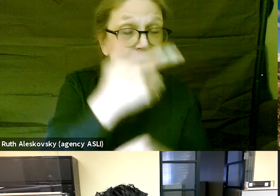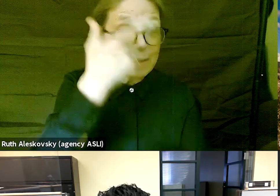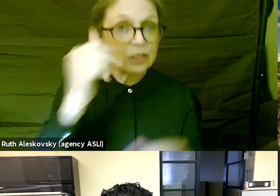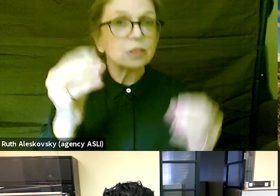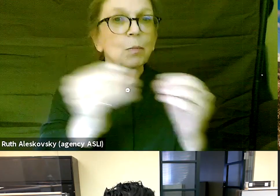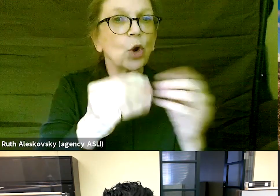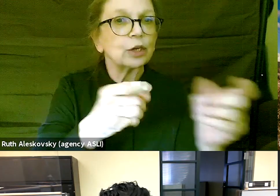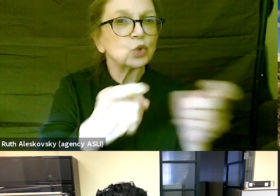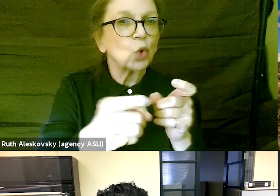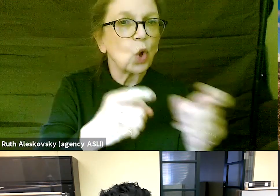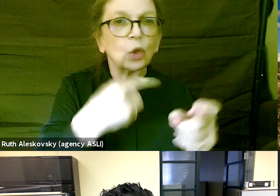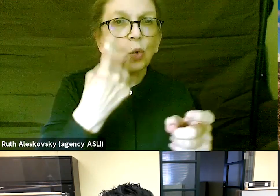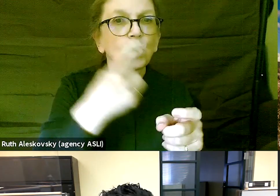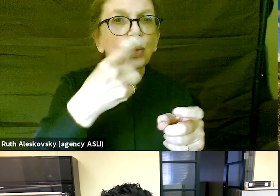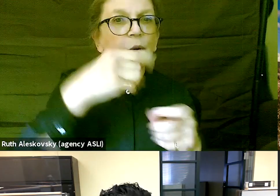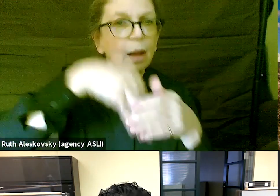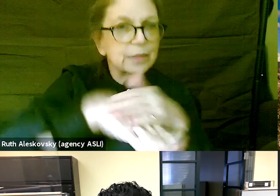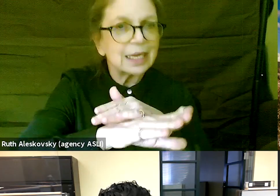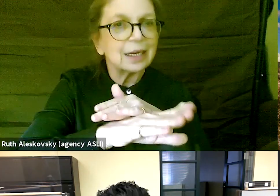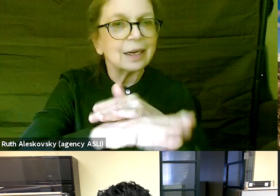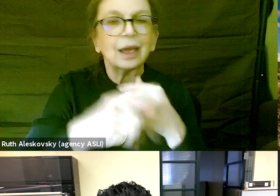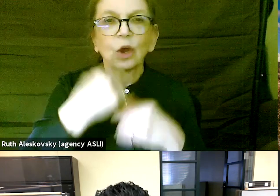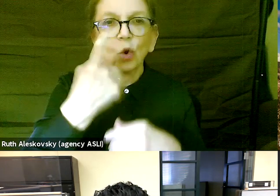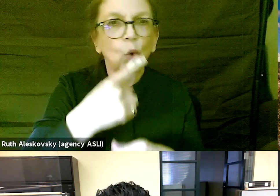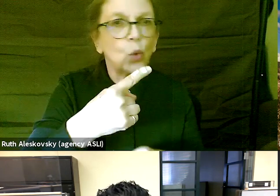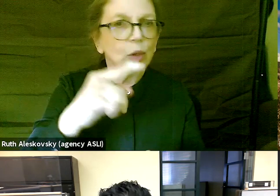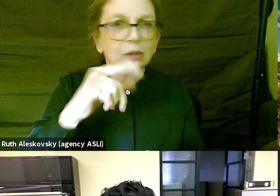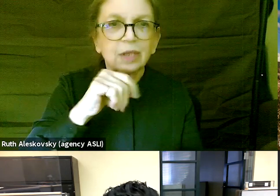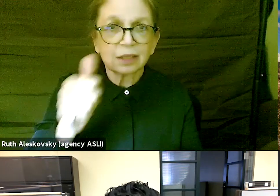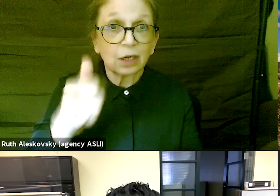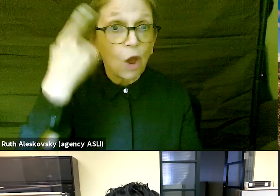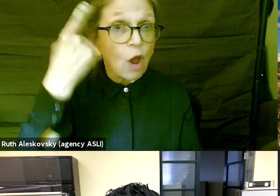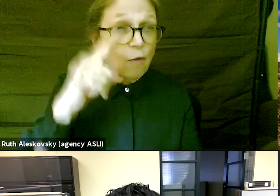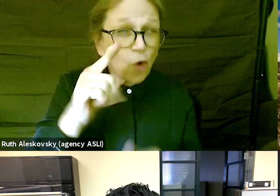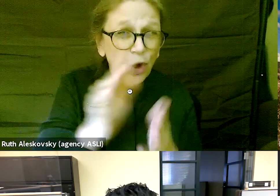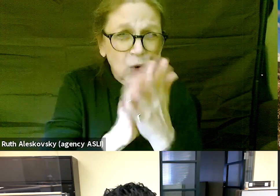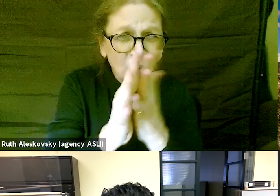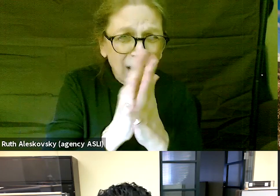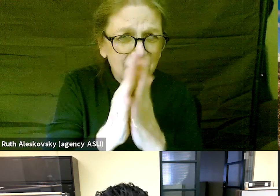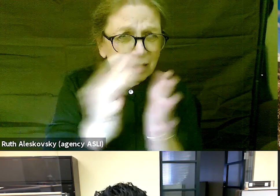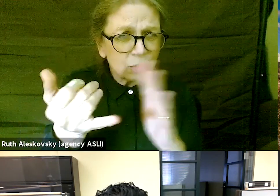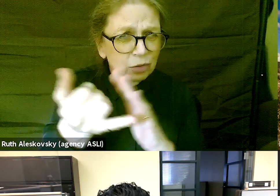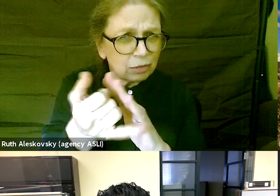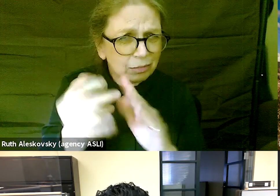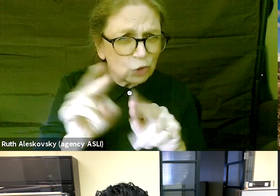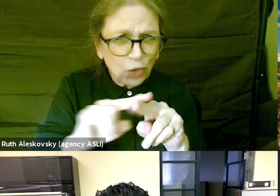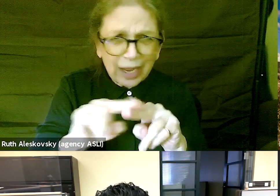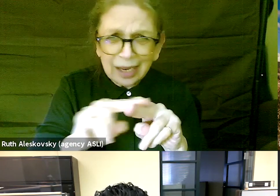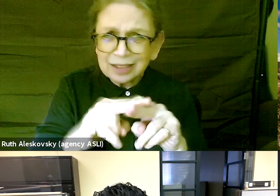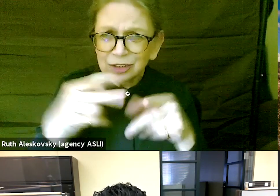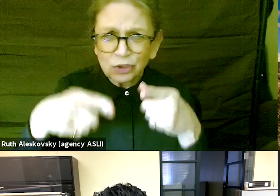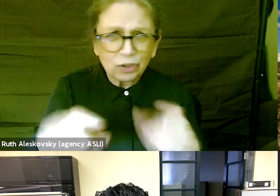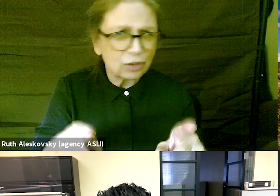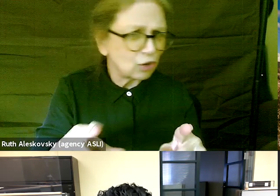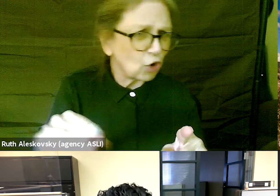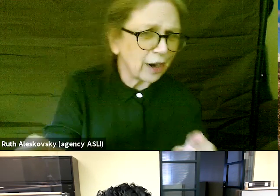as to who comes in and who doesn't. For a crowded train during rush hour, it's tough,